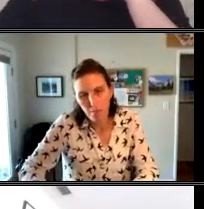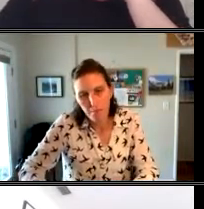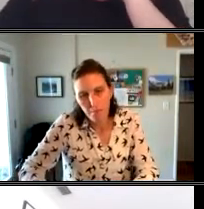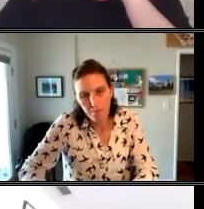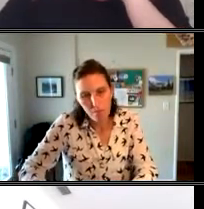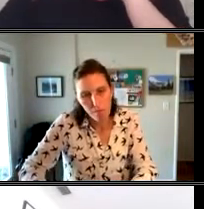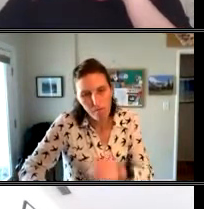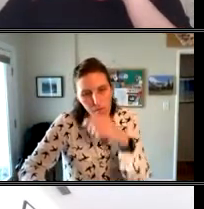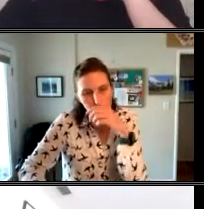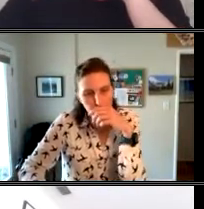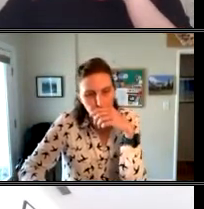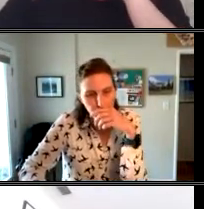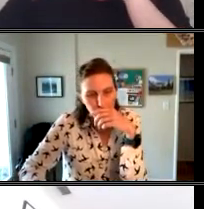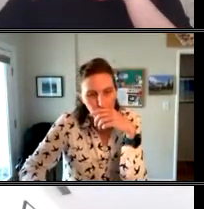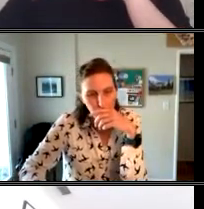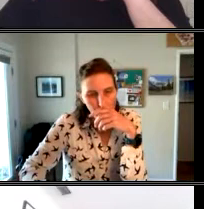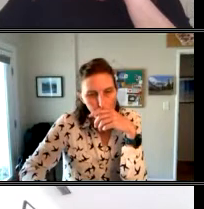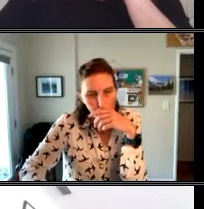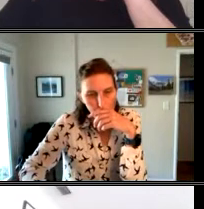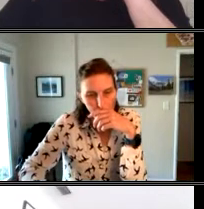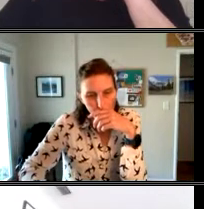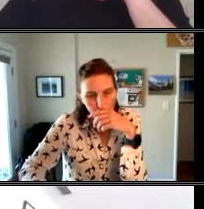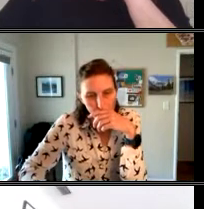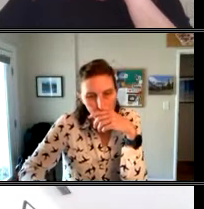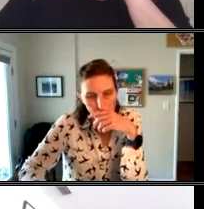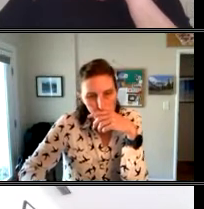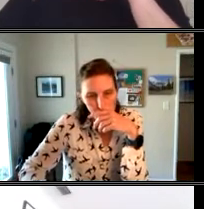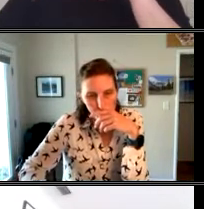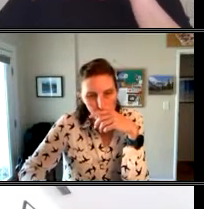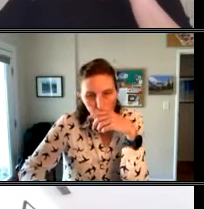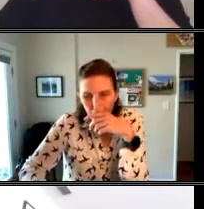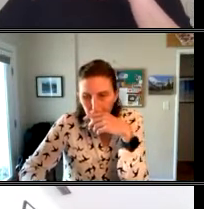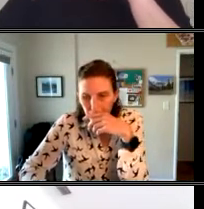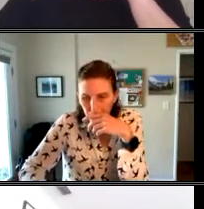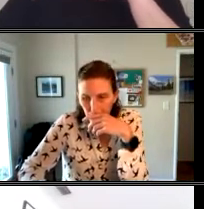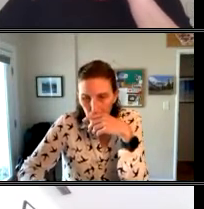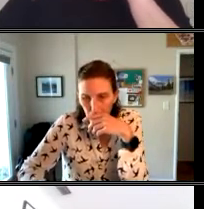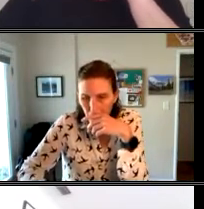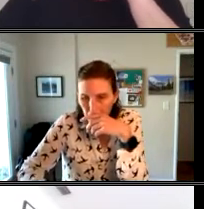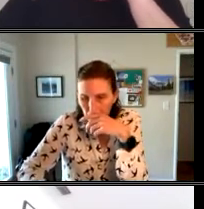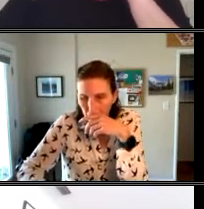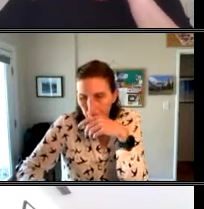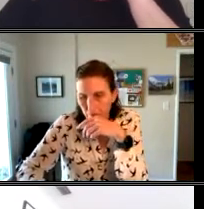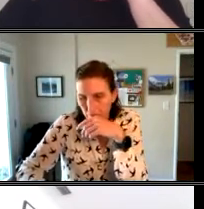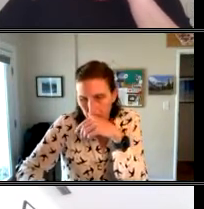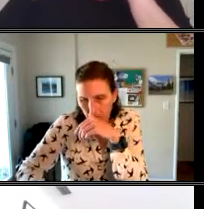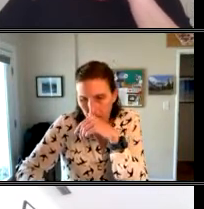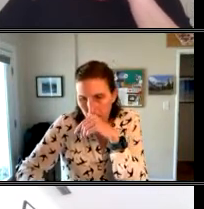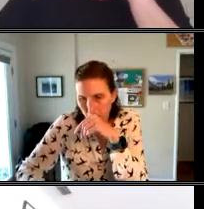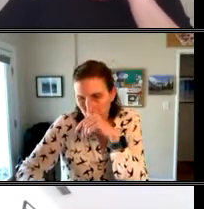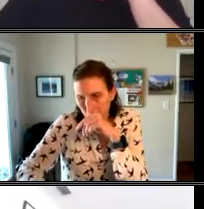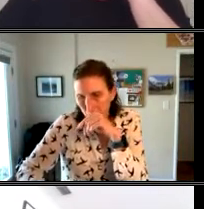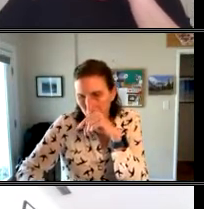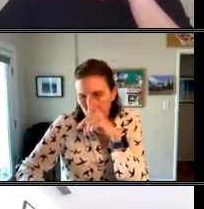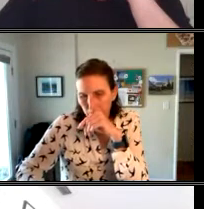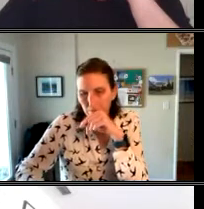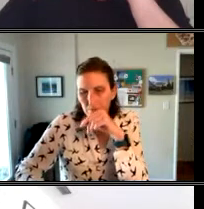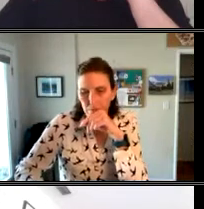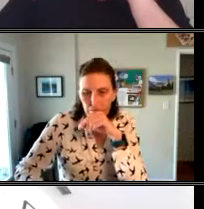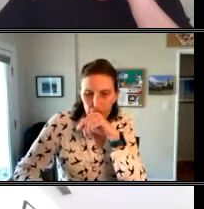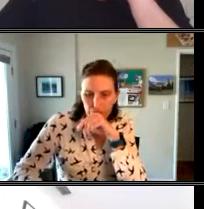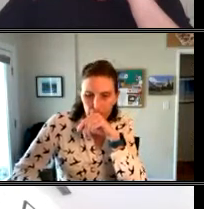All right, so I'll go ahead and get us started. Good afternoon and welcome everyone